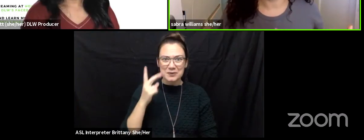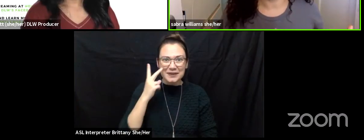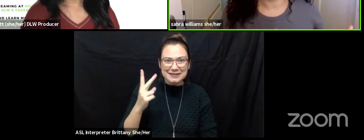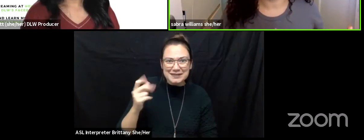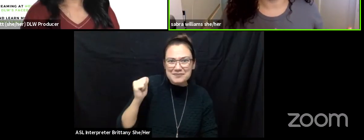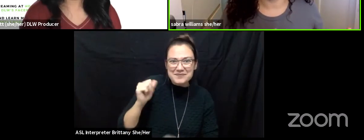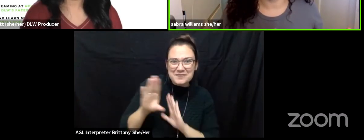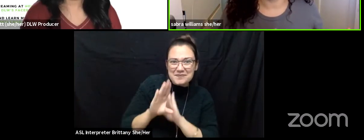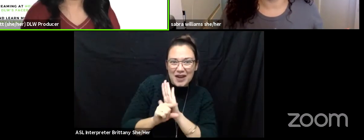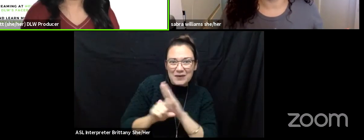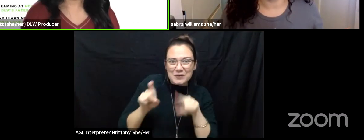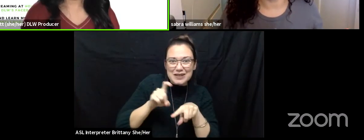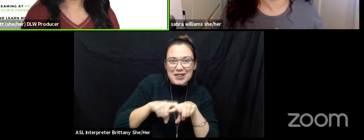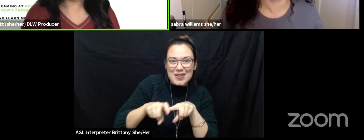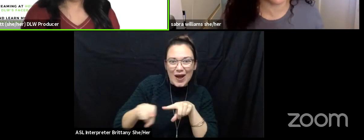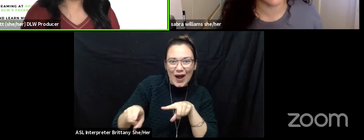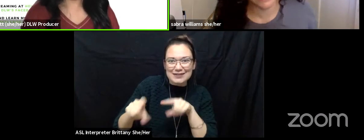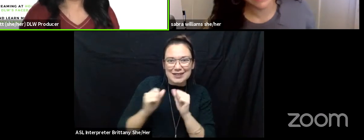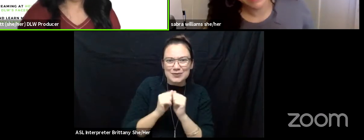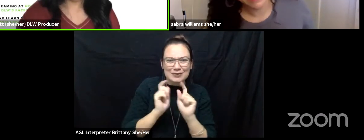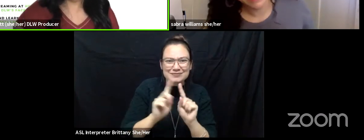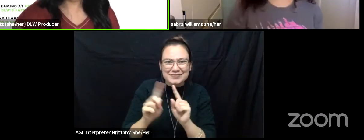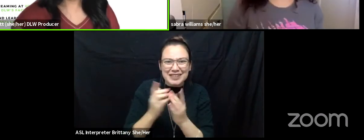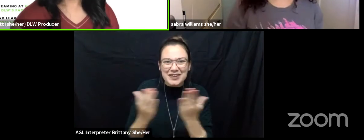closet in my upstairs room.